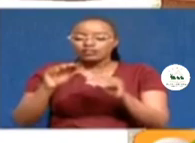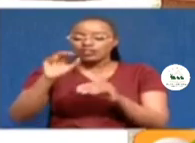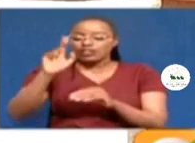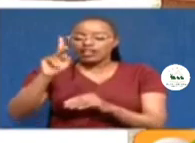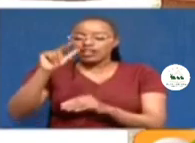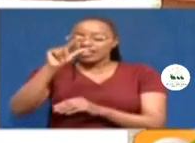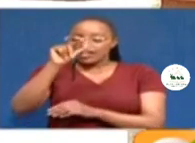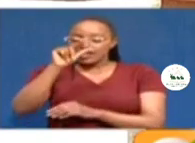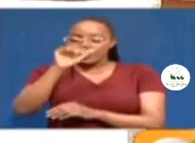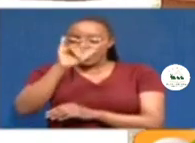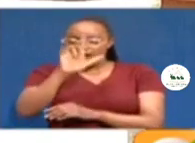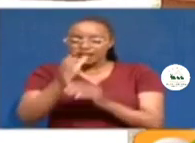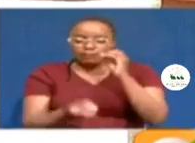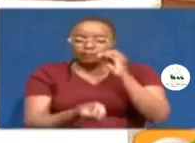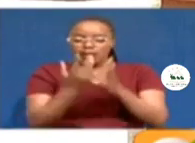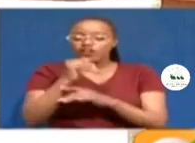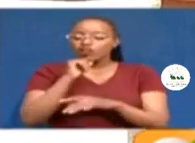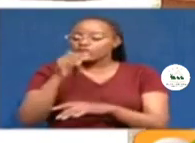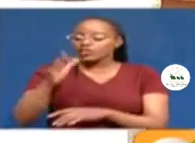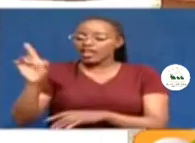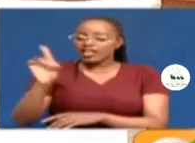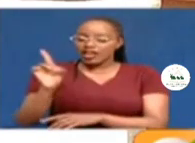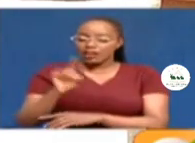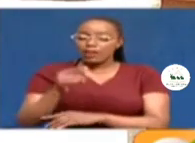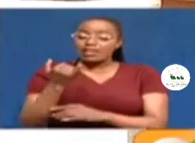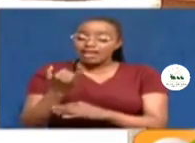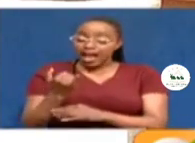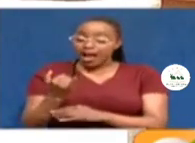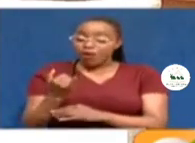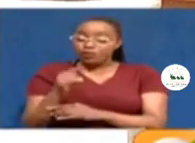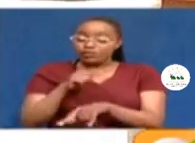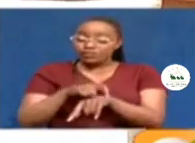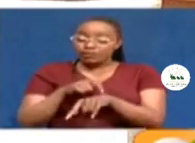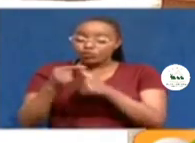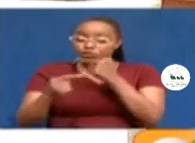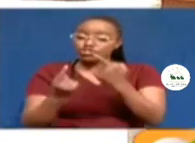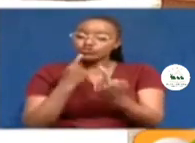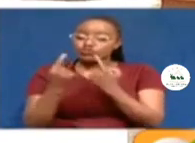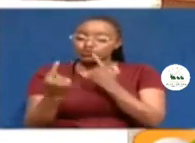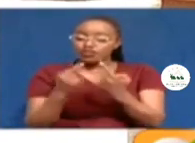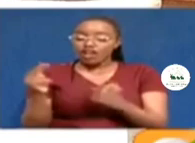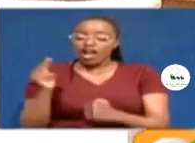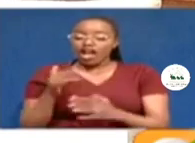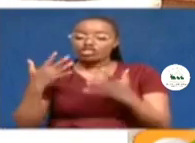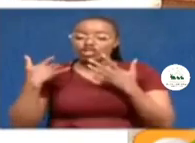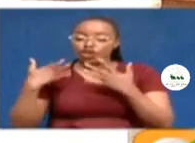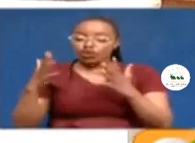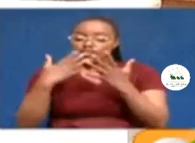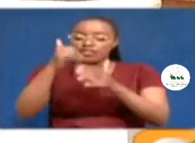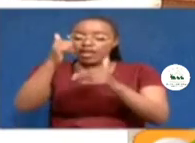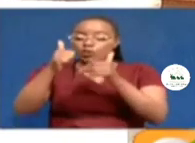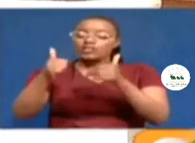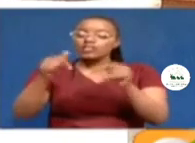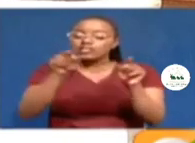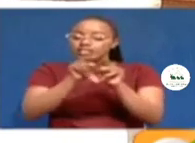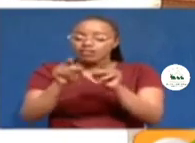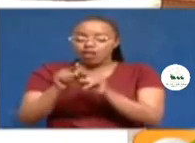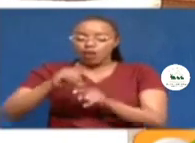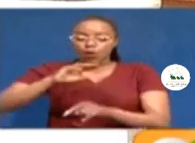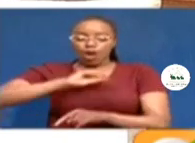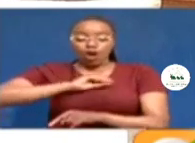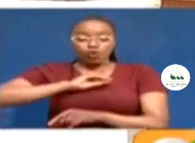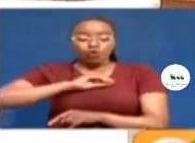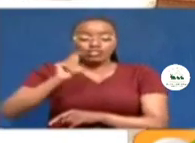in Rwanda and not in Nairobi. As I speak to you now, we are losing the things that were naturally